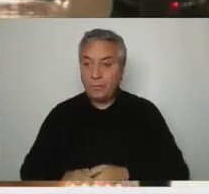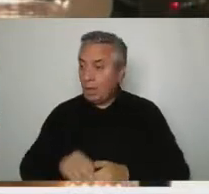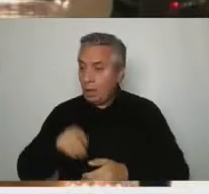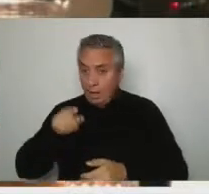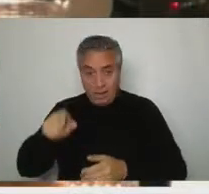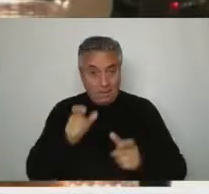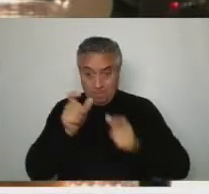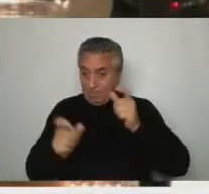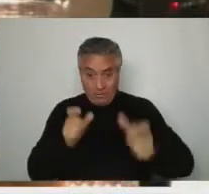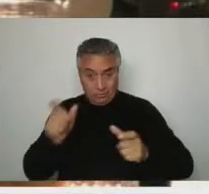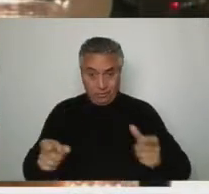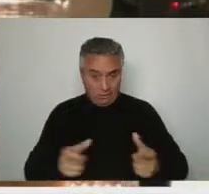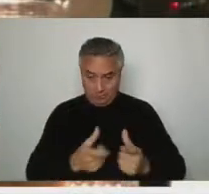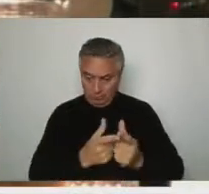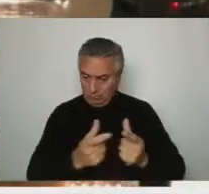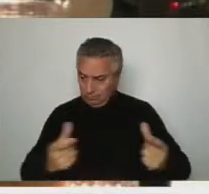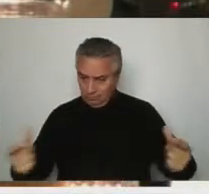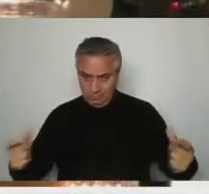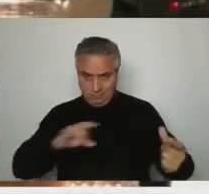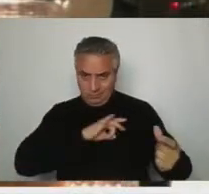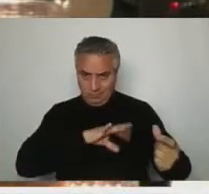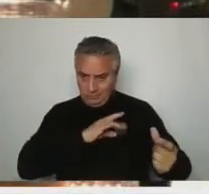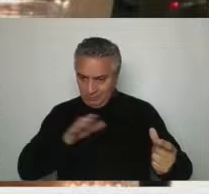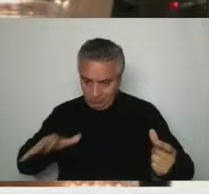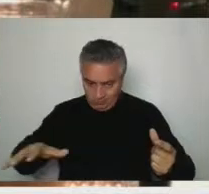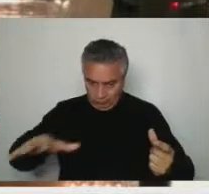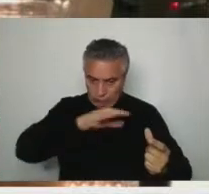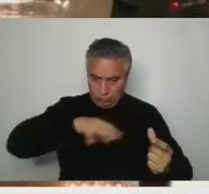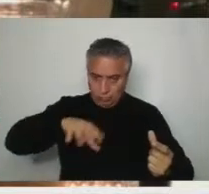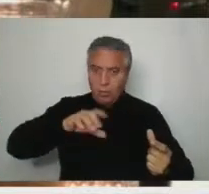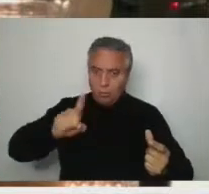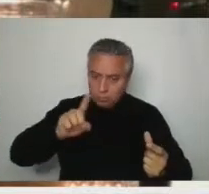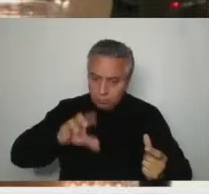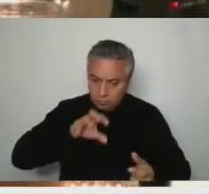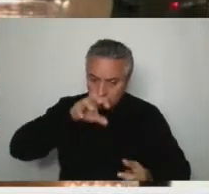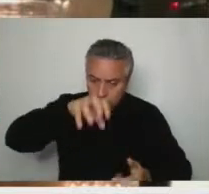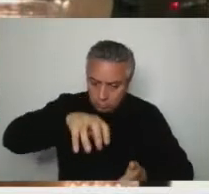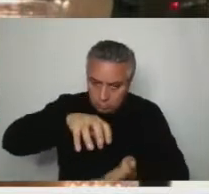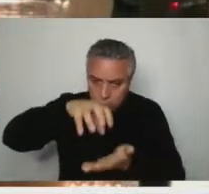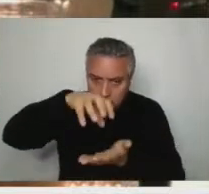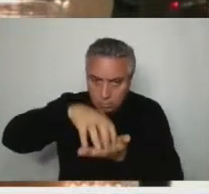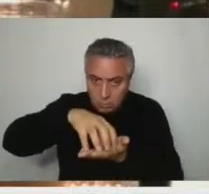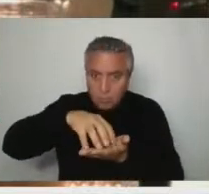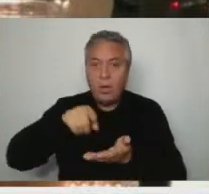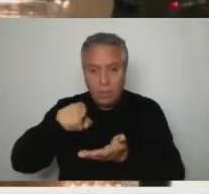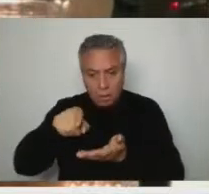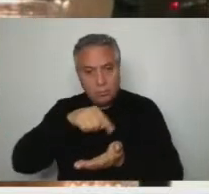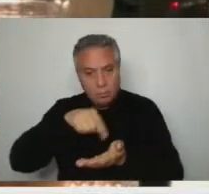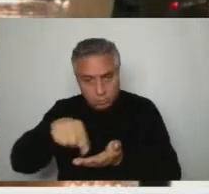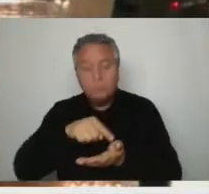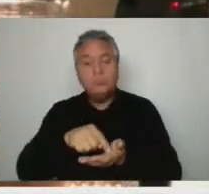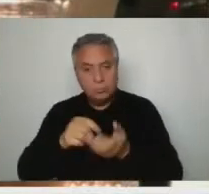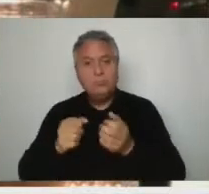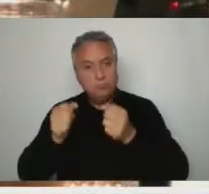who belong or live in the same territory or a certain municipality may have